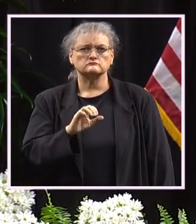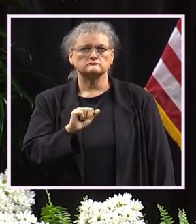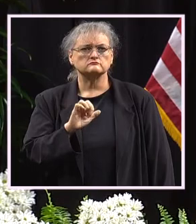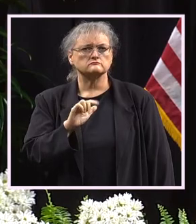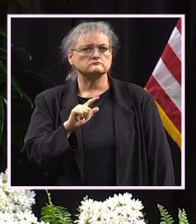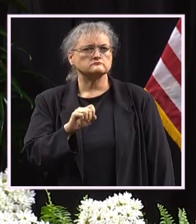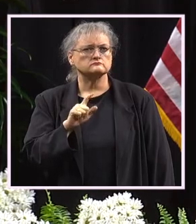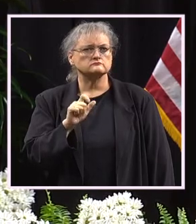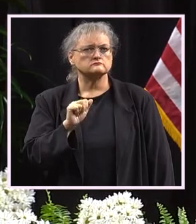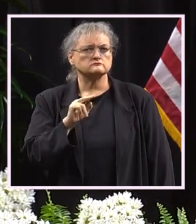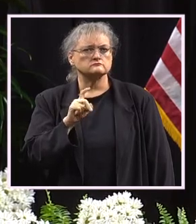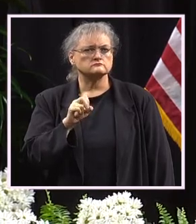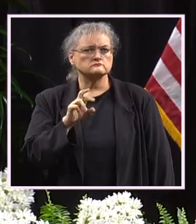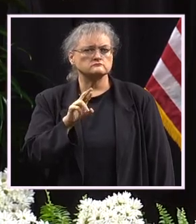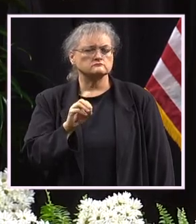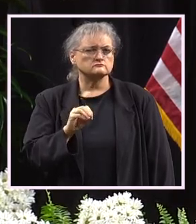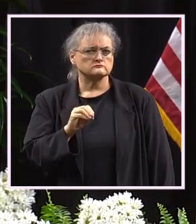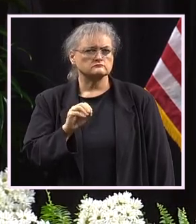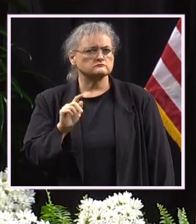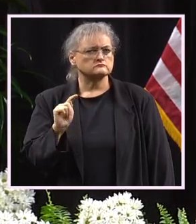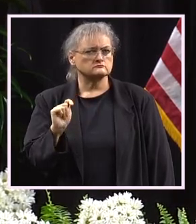Alexander Jerome Tierney.